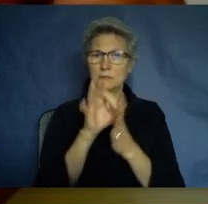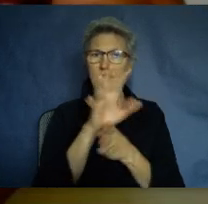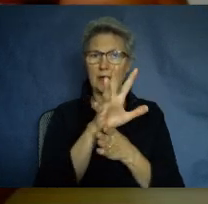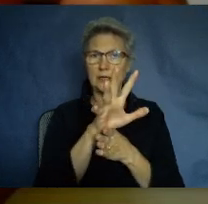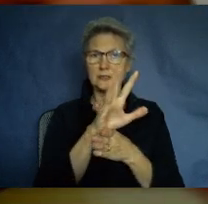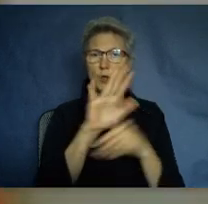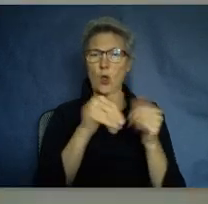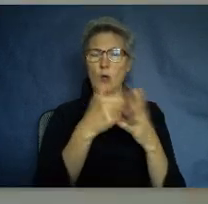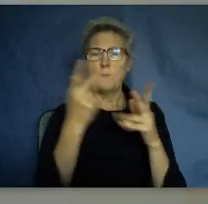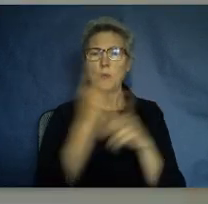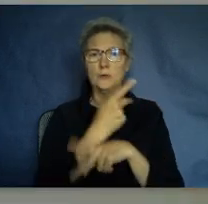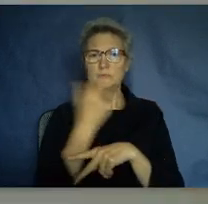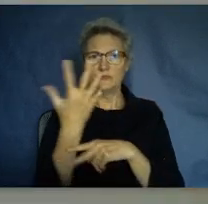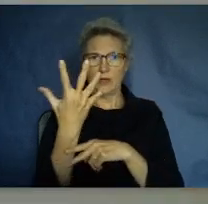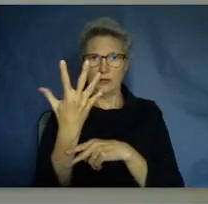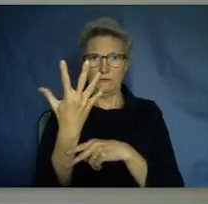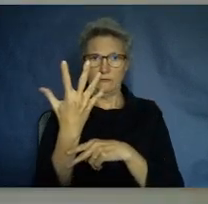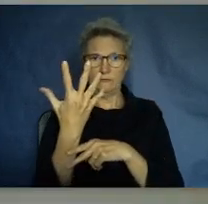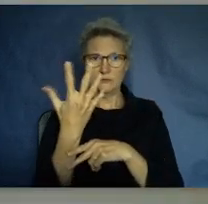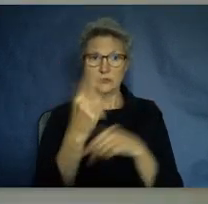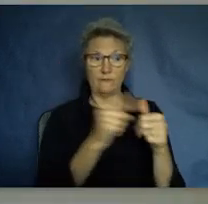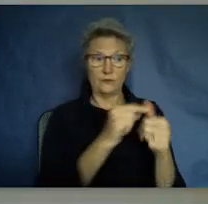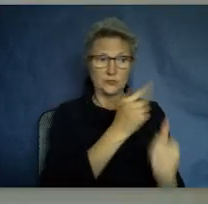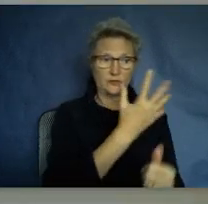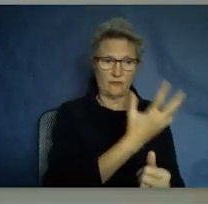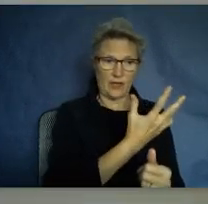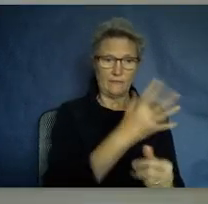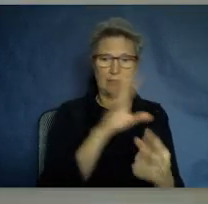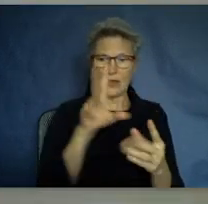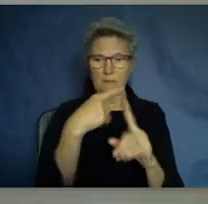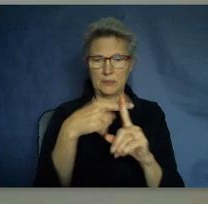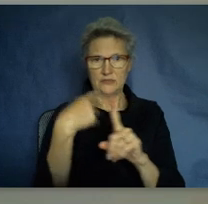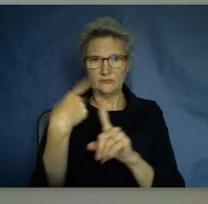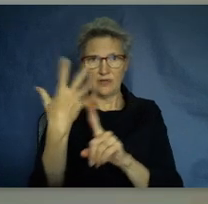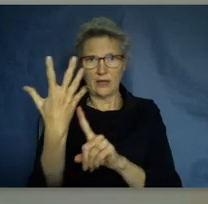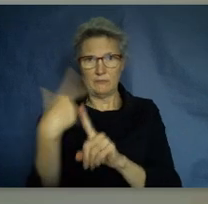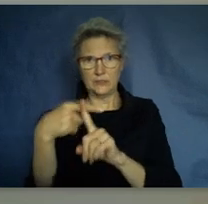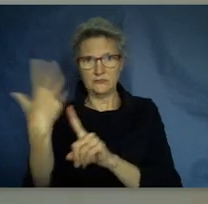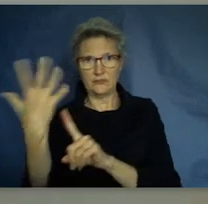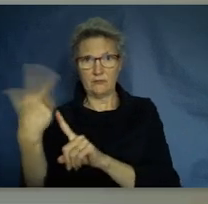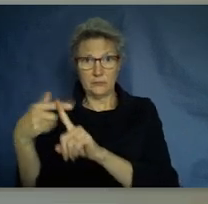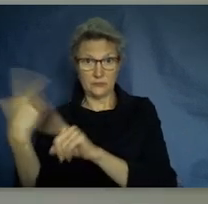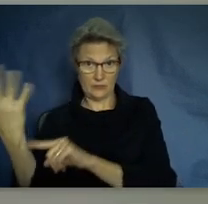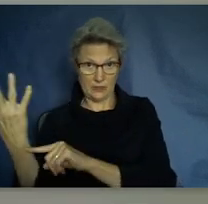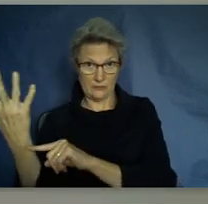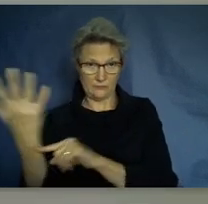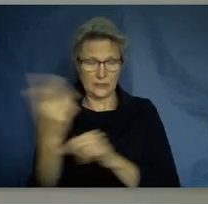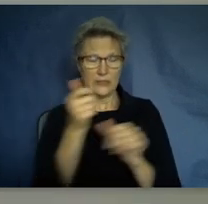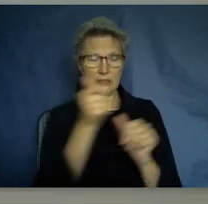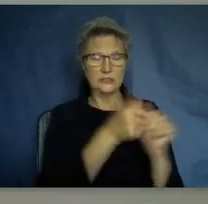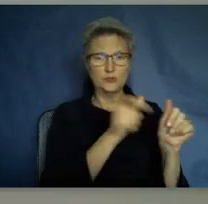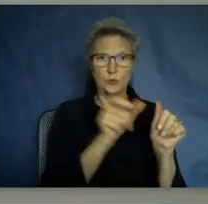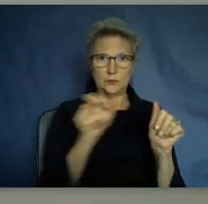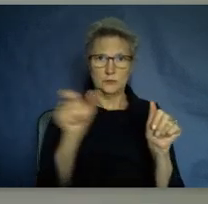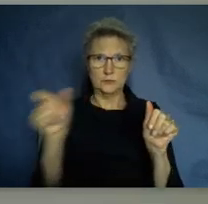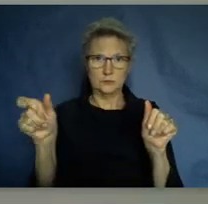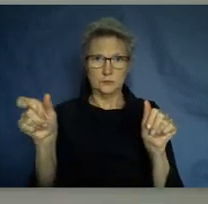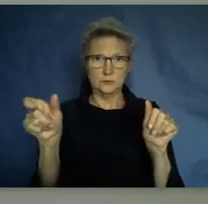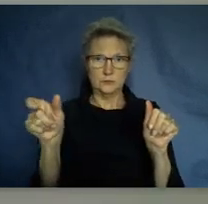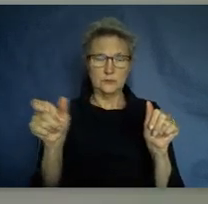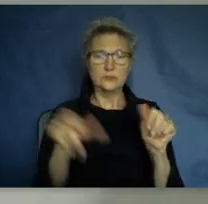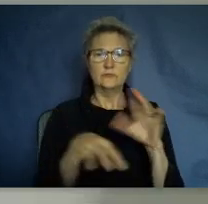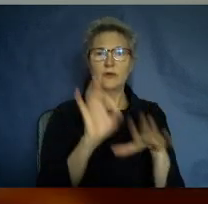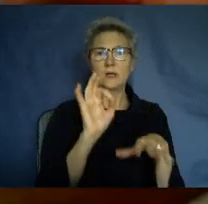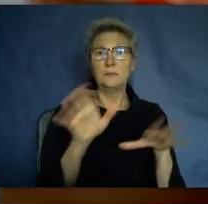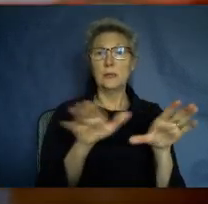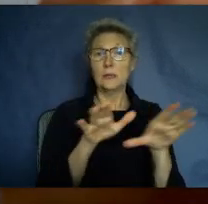terms are all multiples of 5 since our first term is 5, and then we add 5 to every term that comes after it. So finding